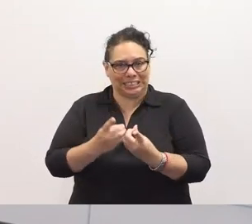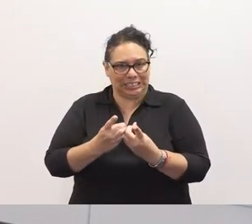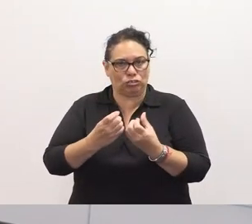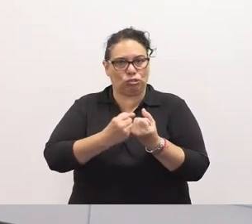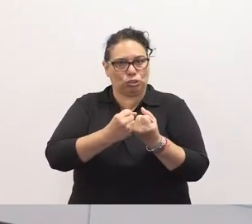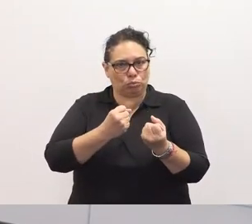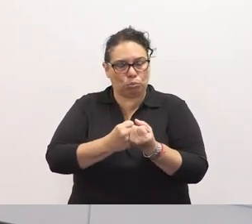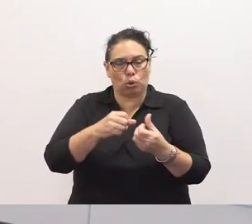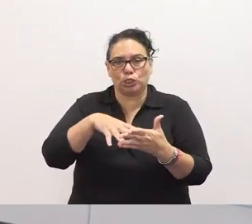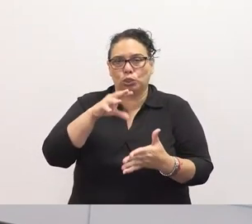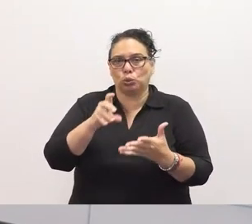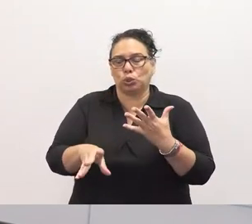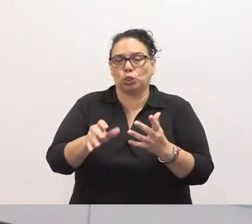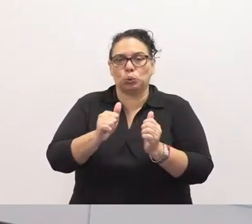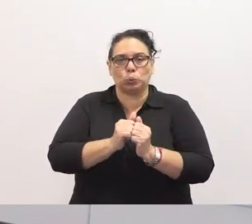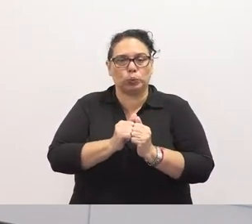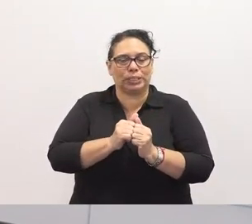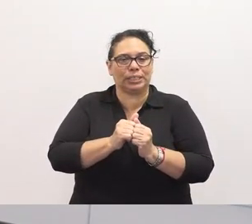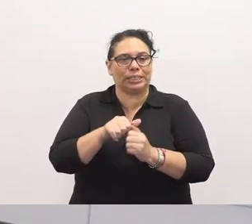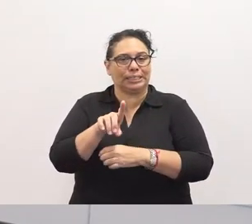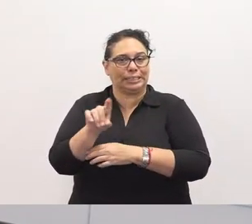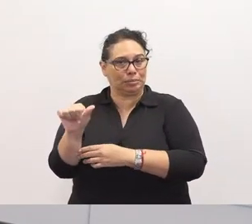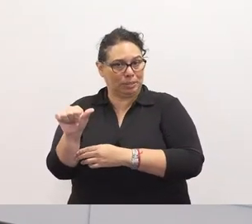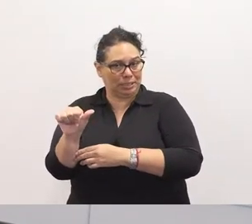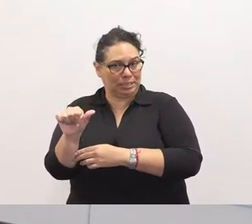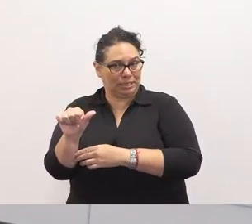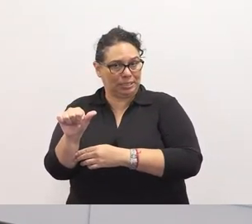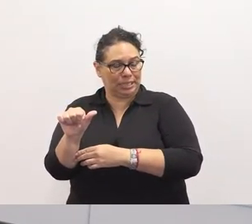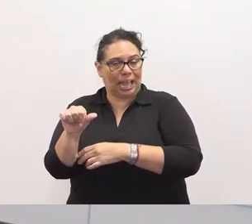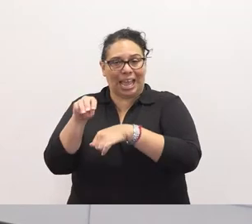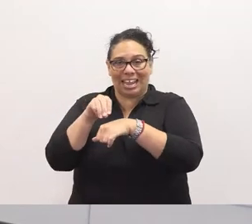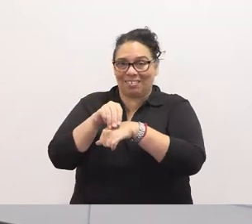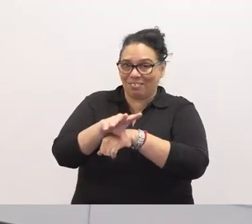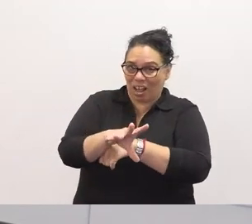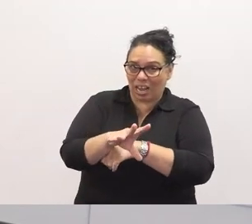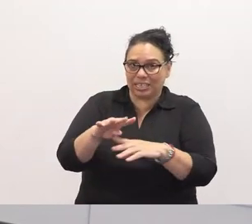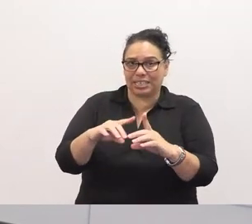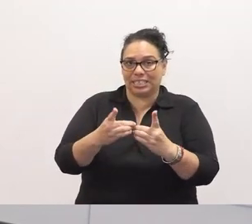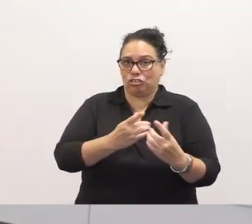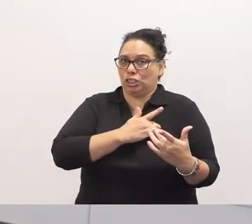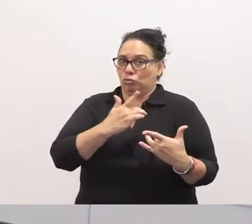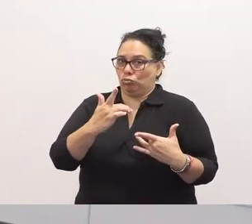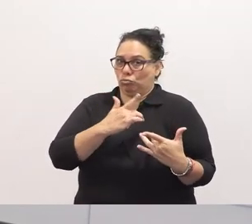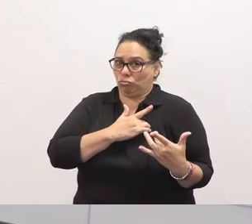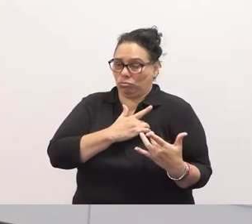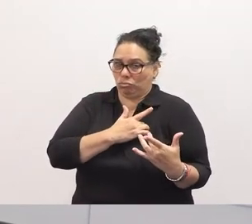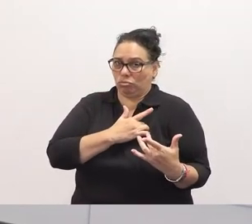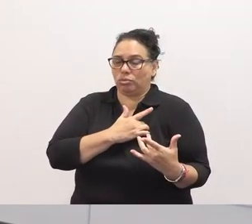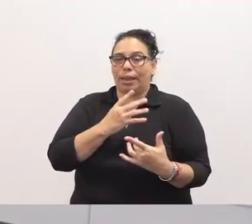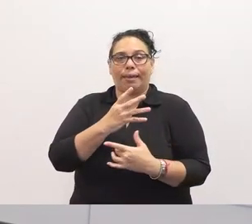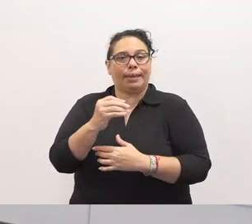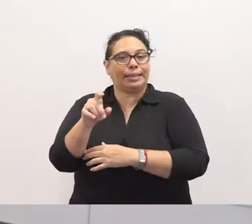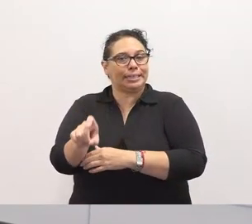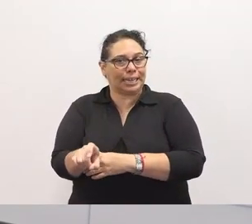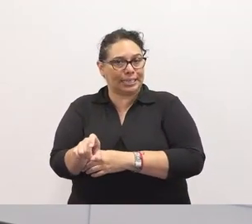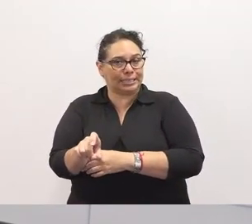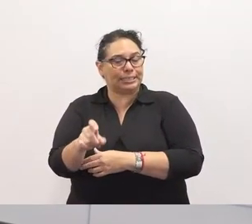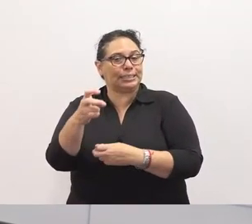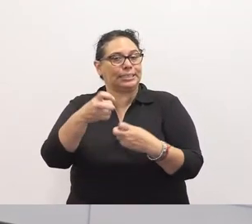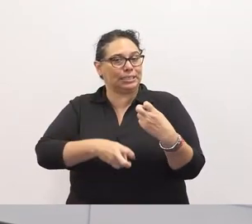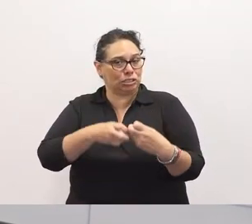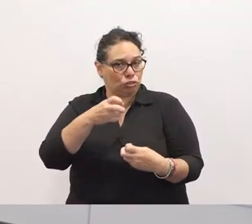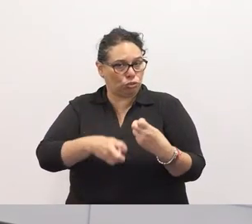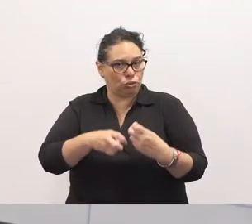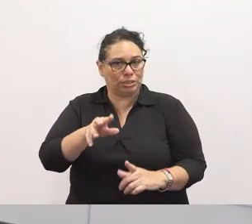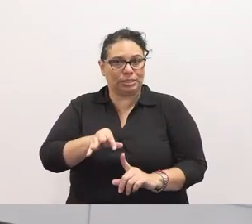support students with disabilities by advising the district of concerns and needs and issues